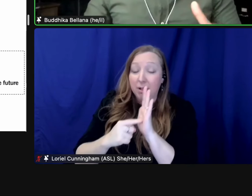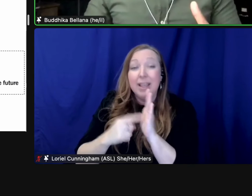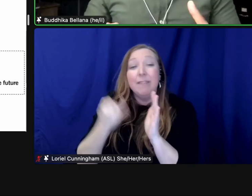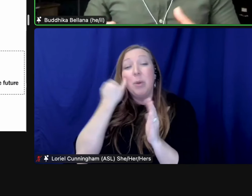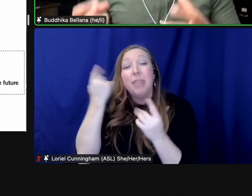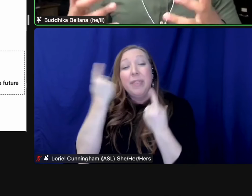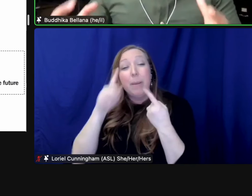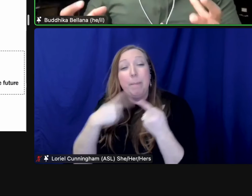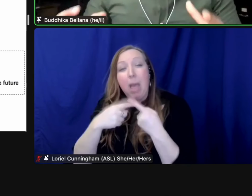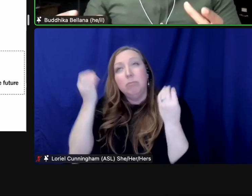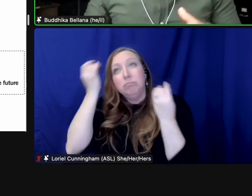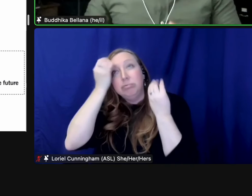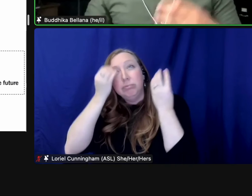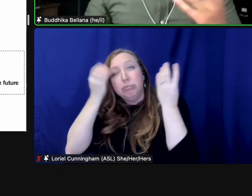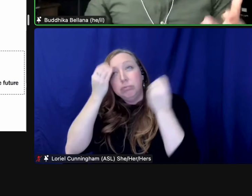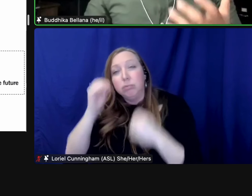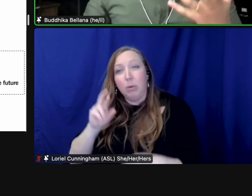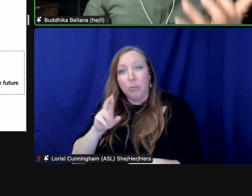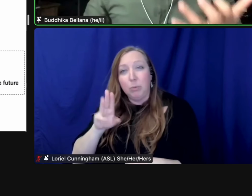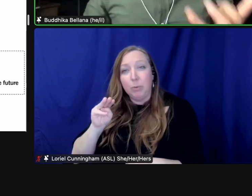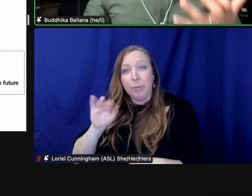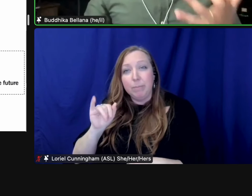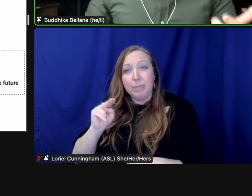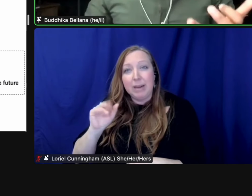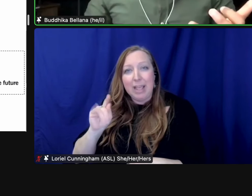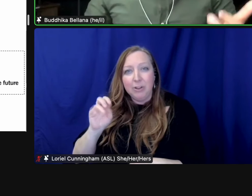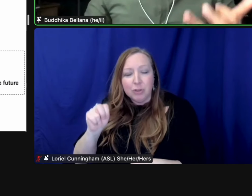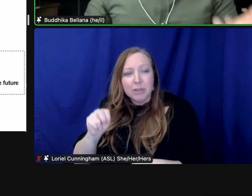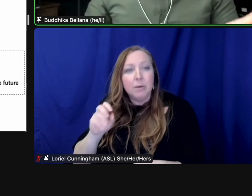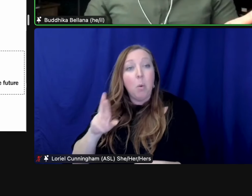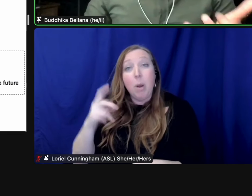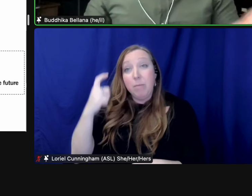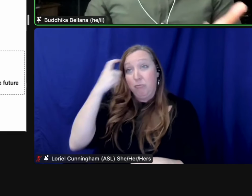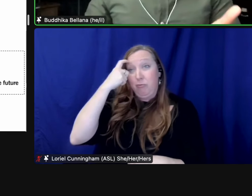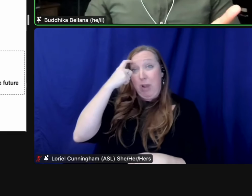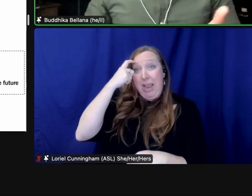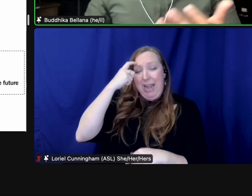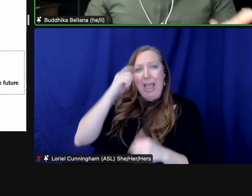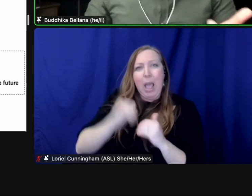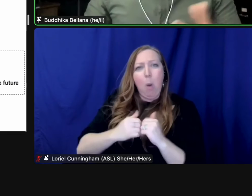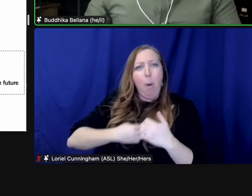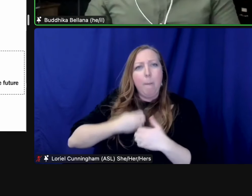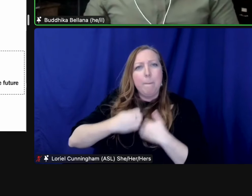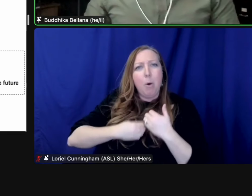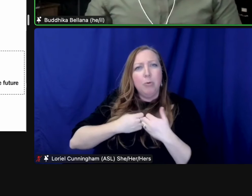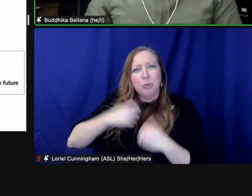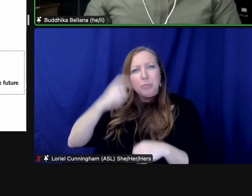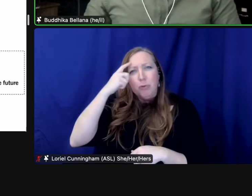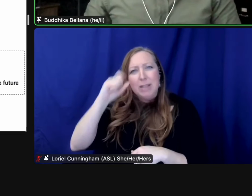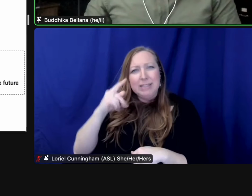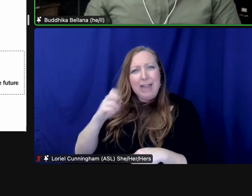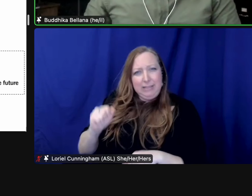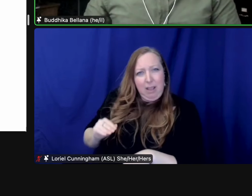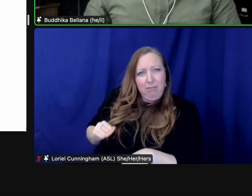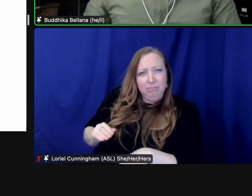or even in the level of the brain, if you think about how emotional brain states can persist and carry over and shape present moment